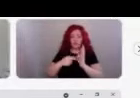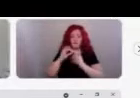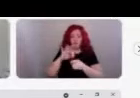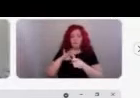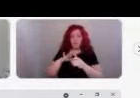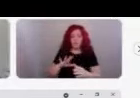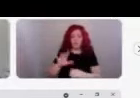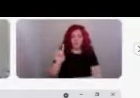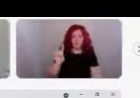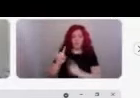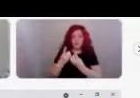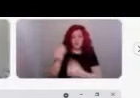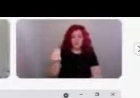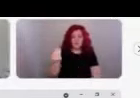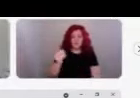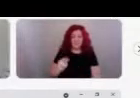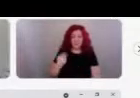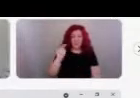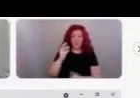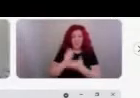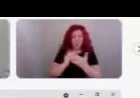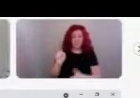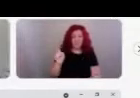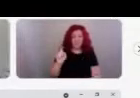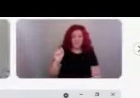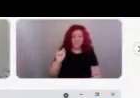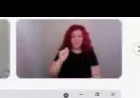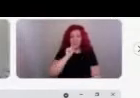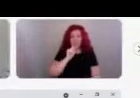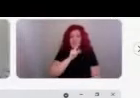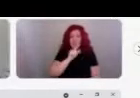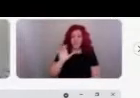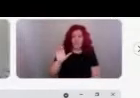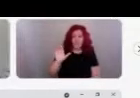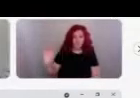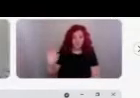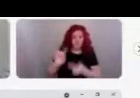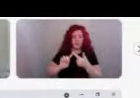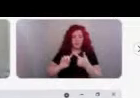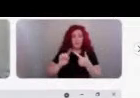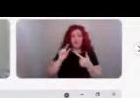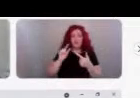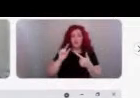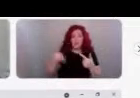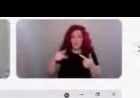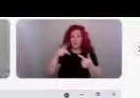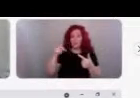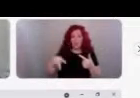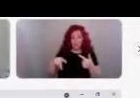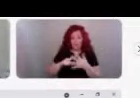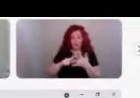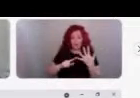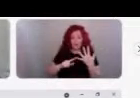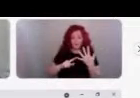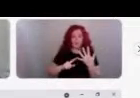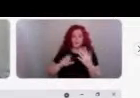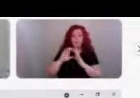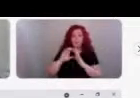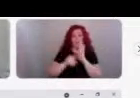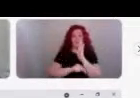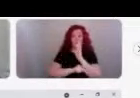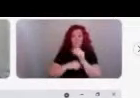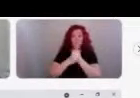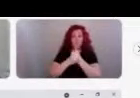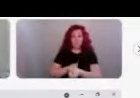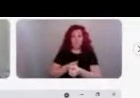metro phoenix scottsdale cave creek glendale and peoria areas under the constitution's instructions to abide by the